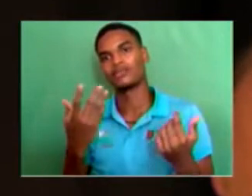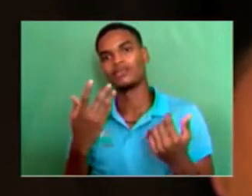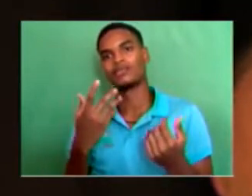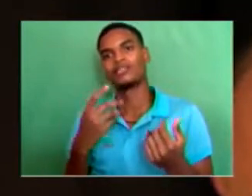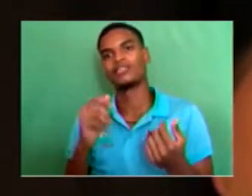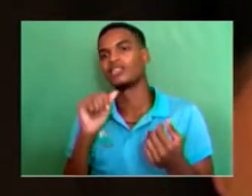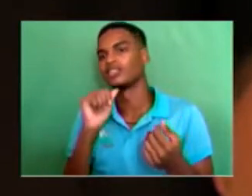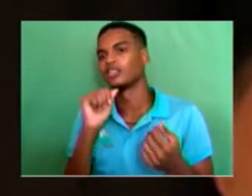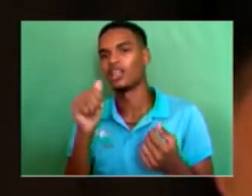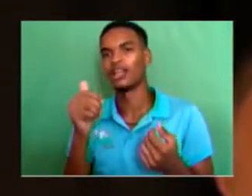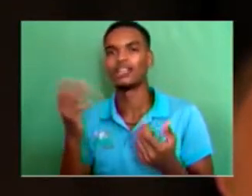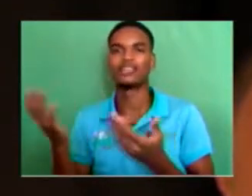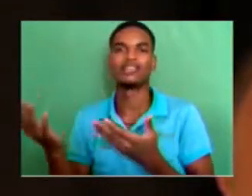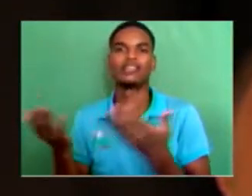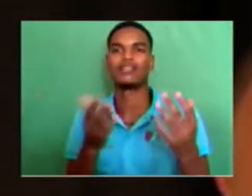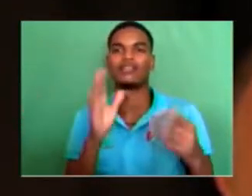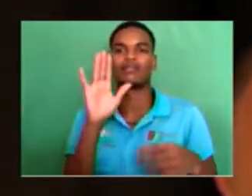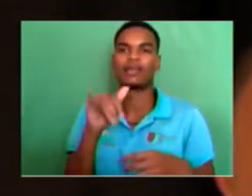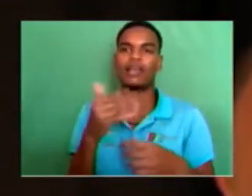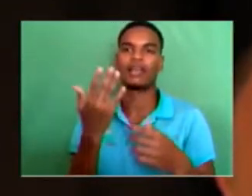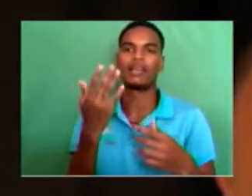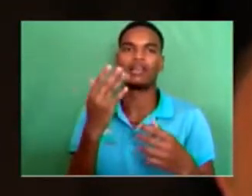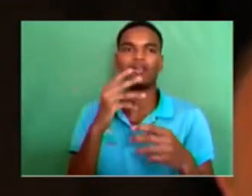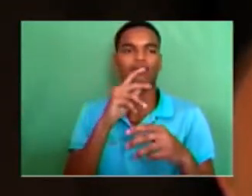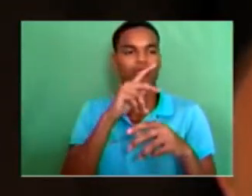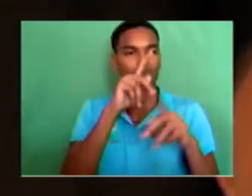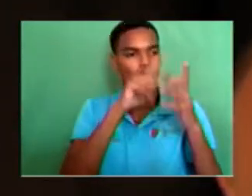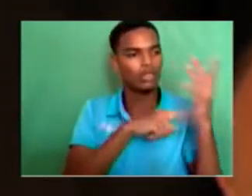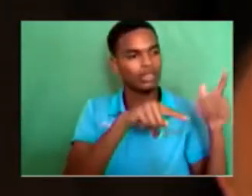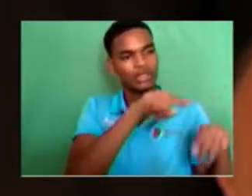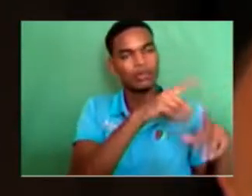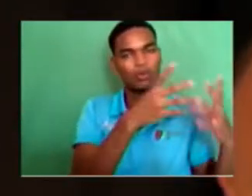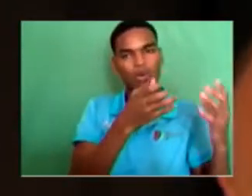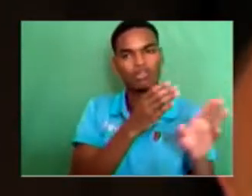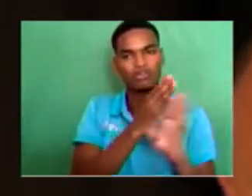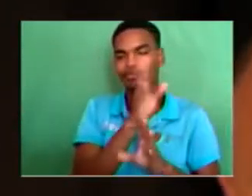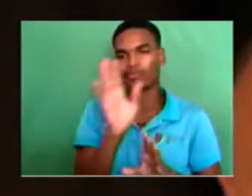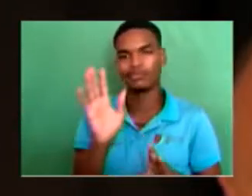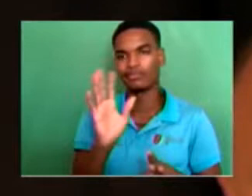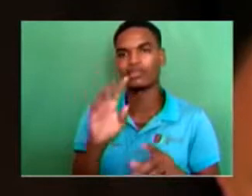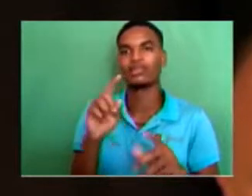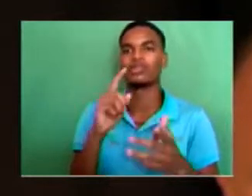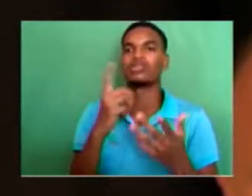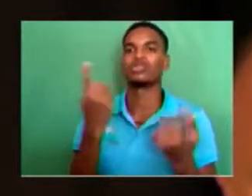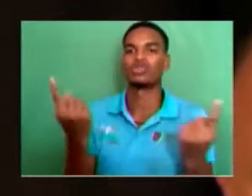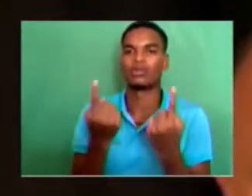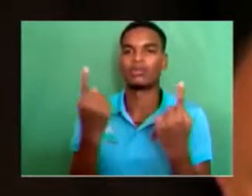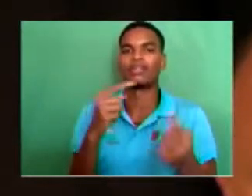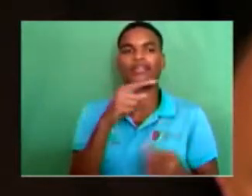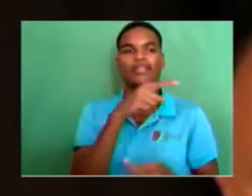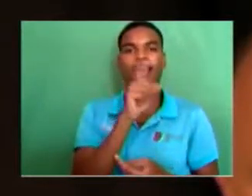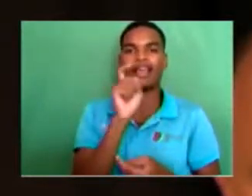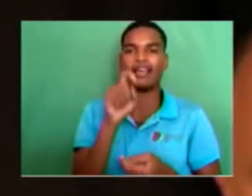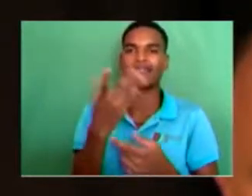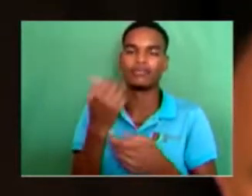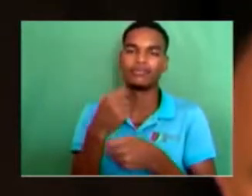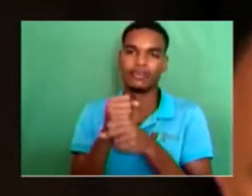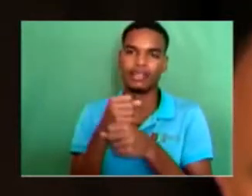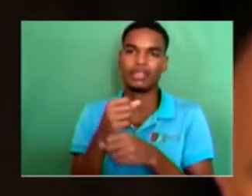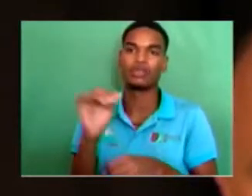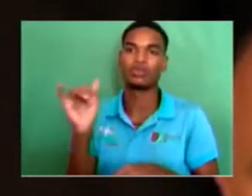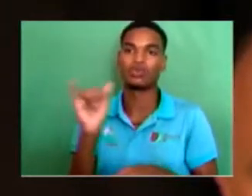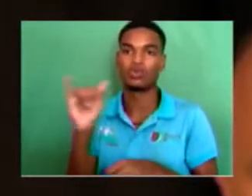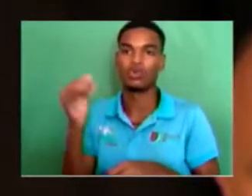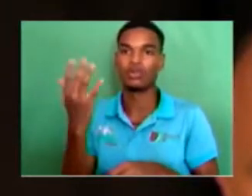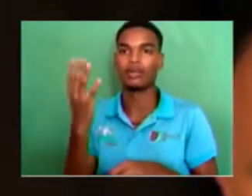by pure consumer demand. There's something that you have to stimulate, and broadcasters have